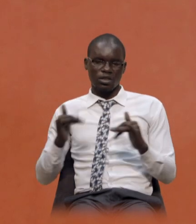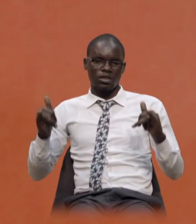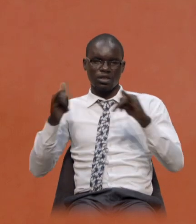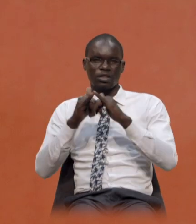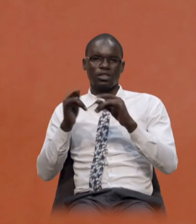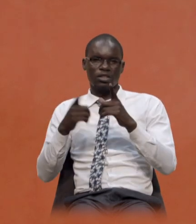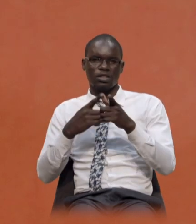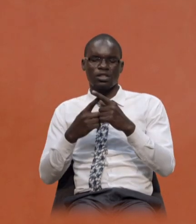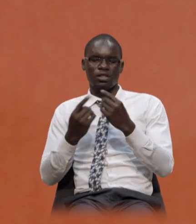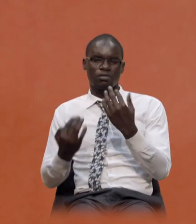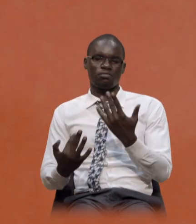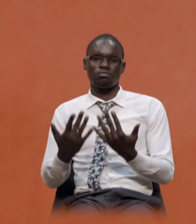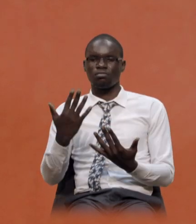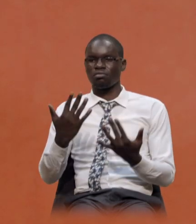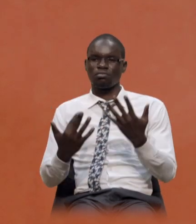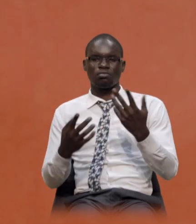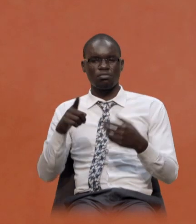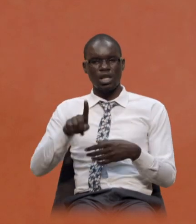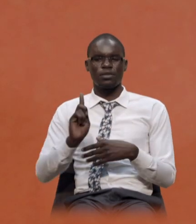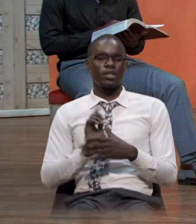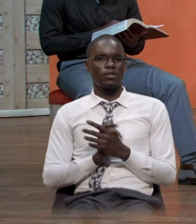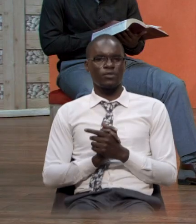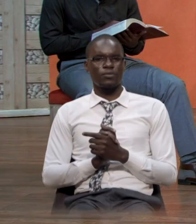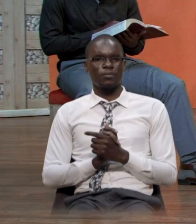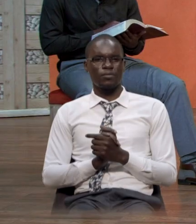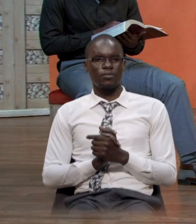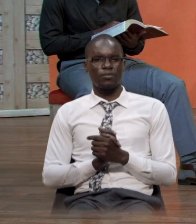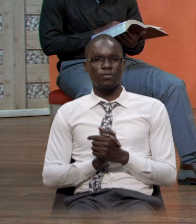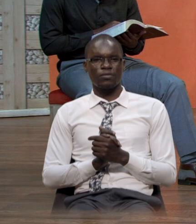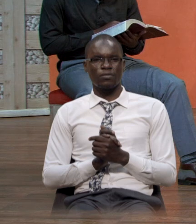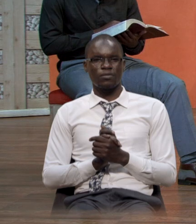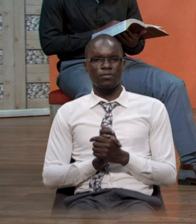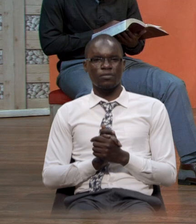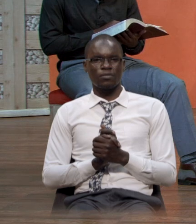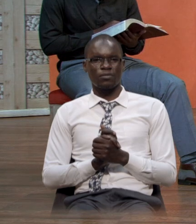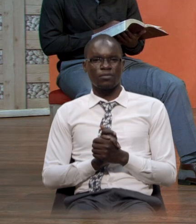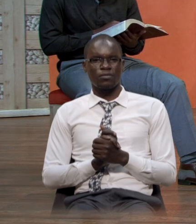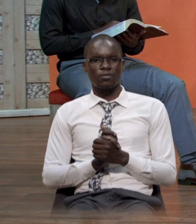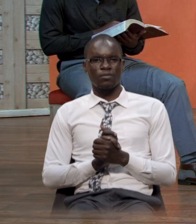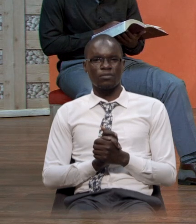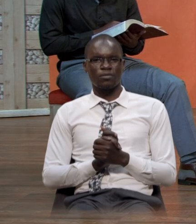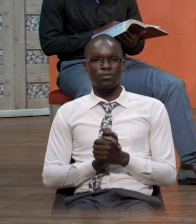lit the place and burnt himself alive. Abijam reigned after Rehoboam.